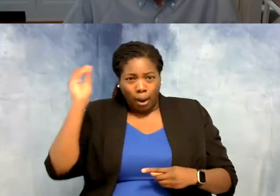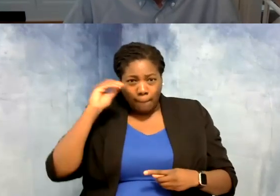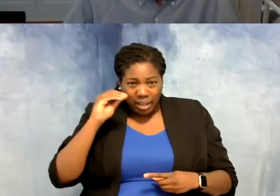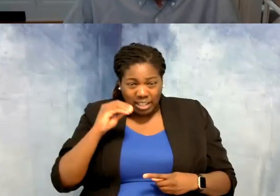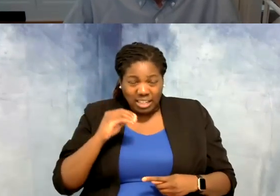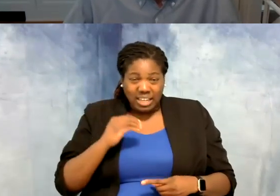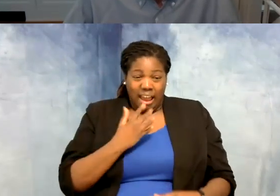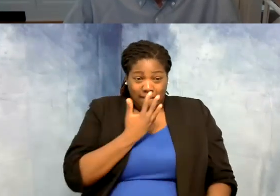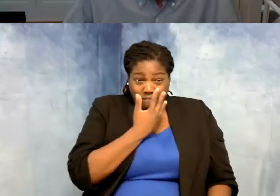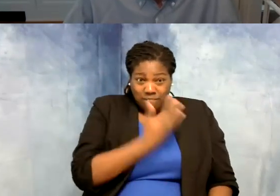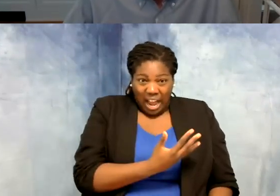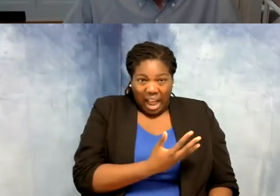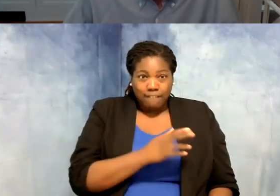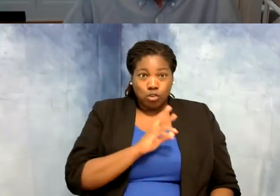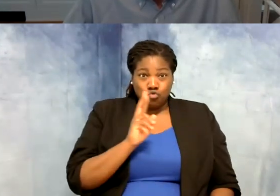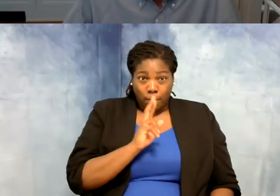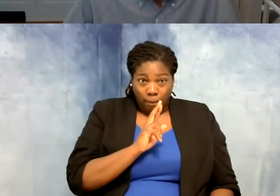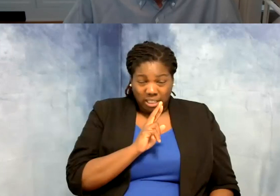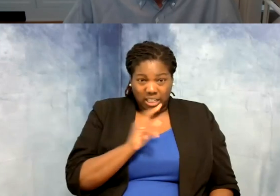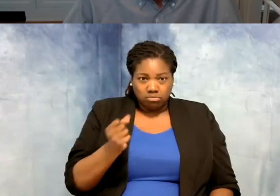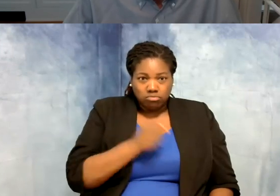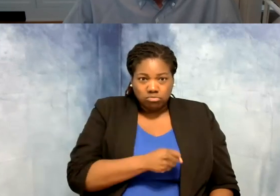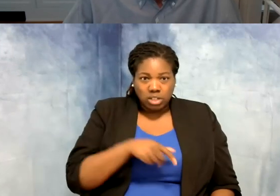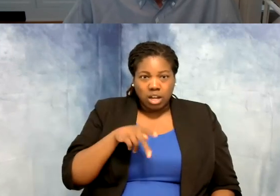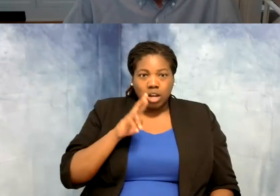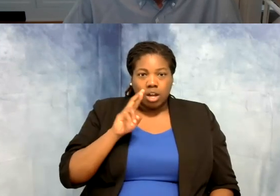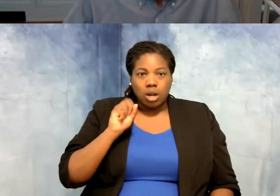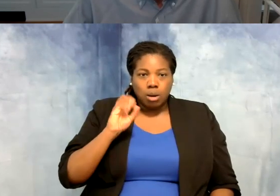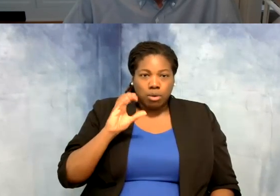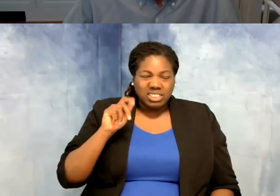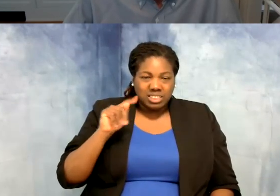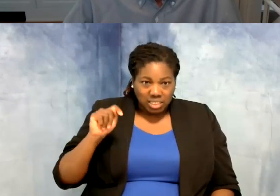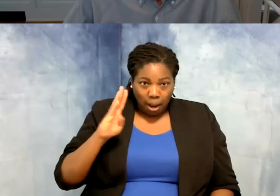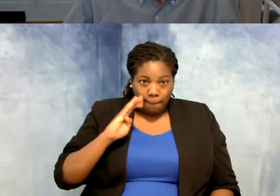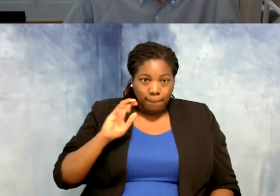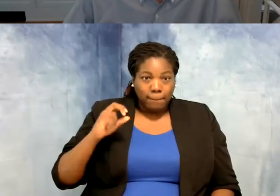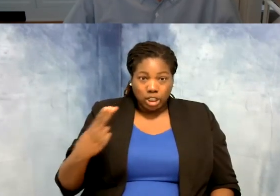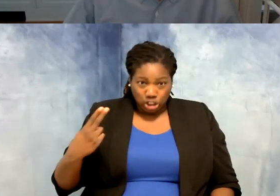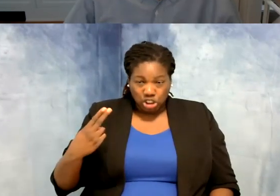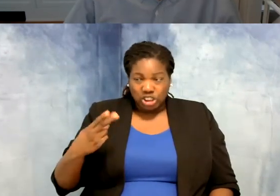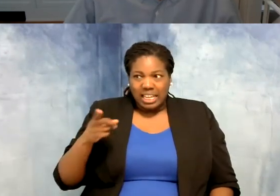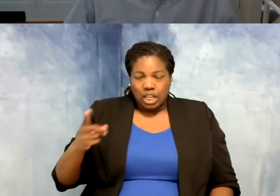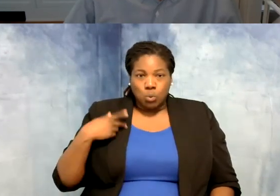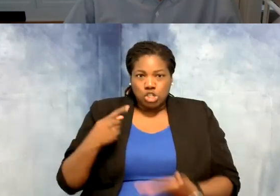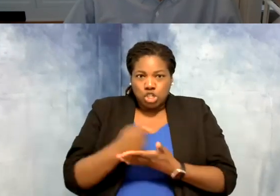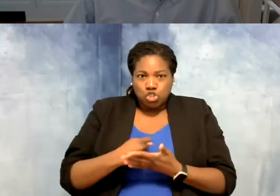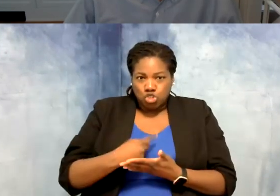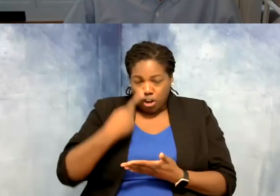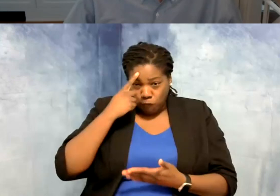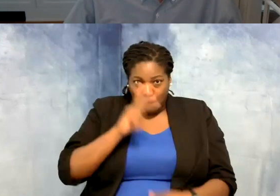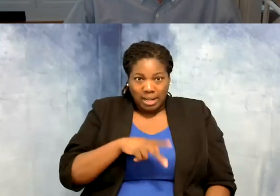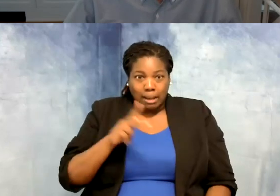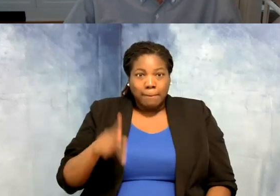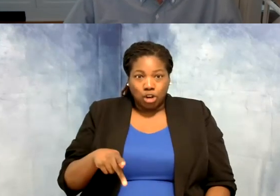7 justices were Republican appointed. Prescott Bush, the father of George H.W. Bush, was the treasurer for Planned